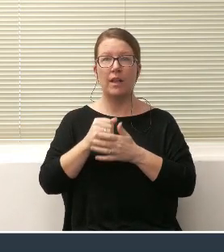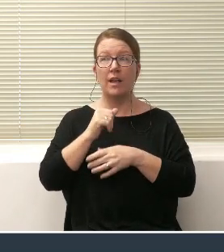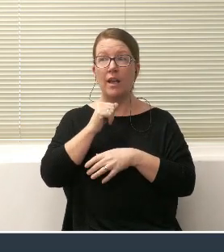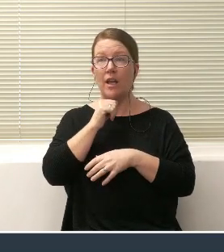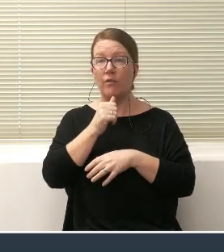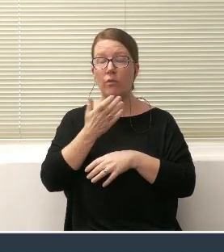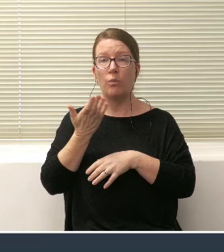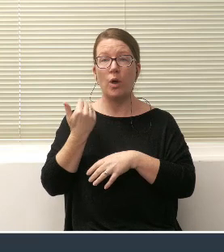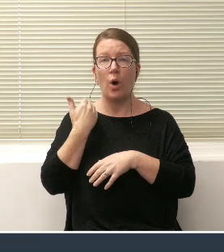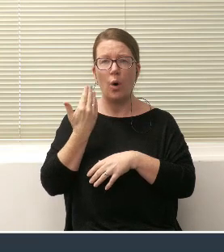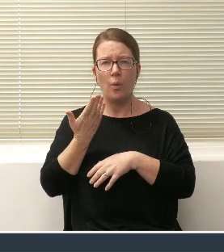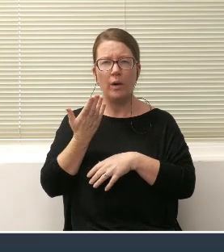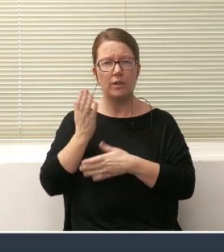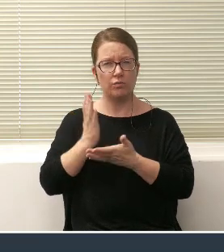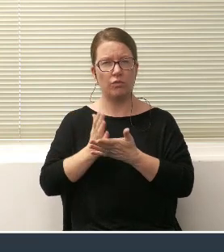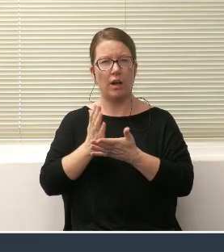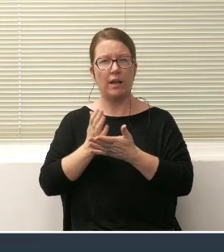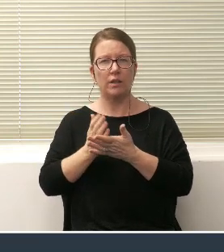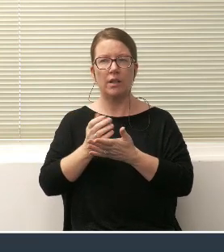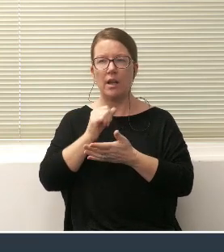an independent delivery model,